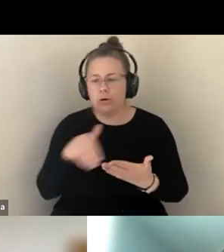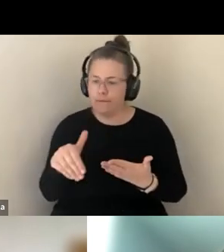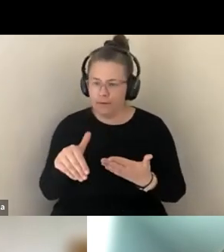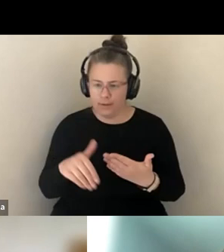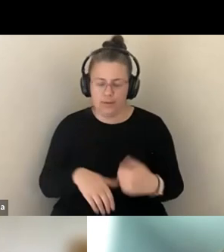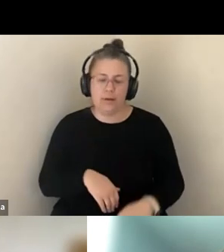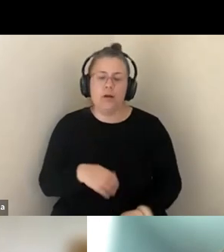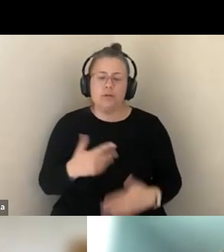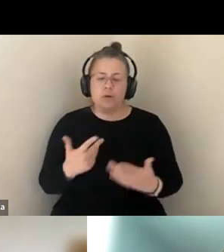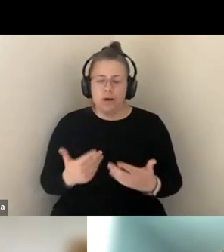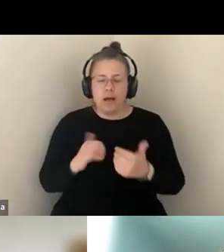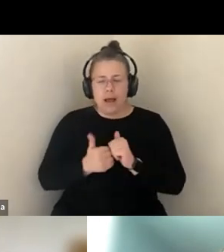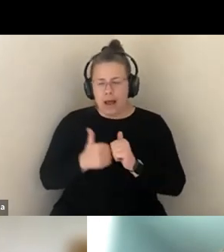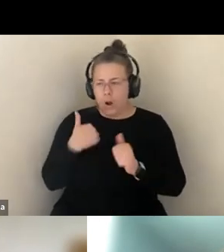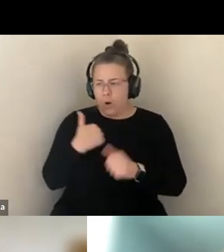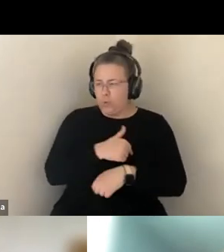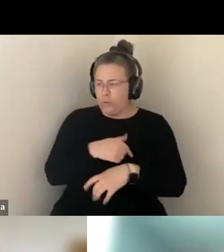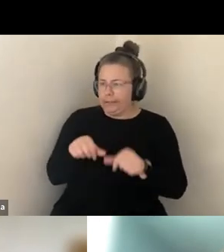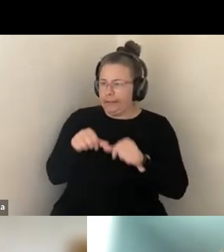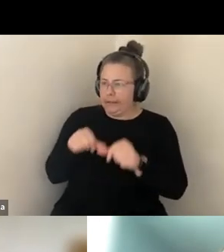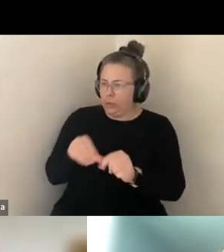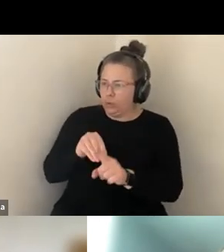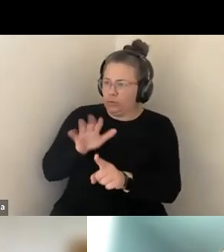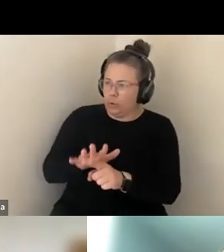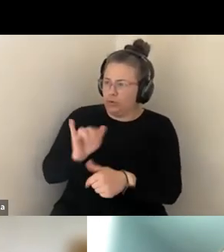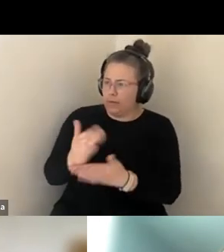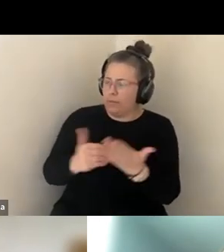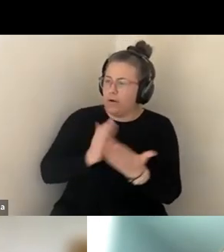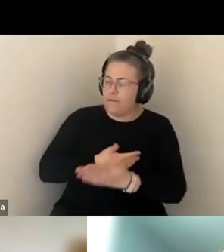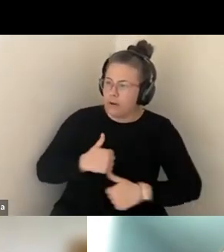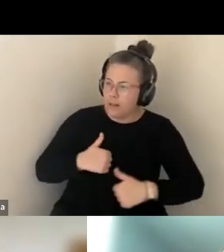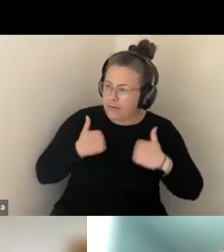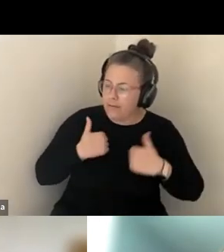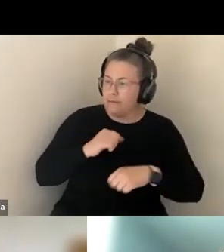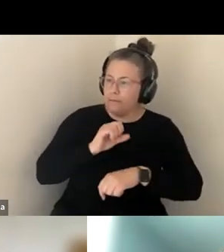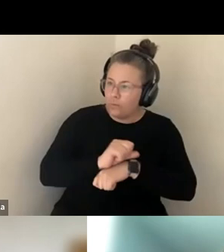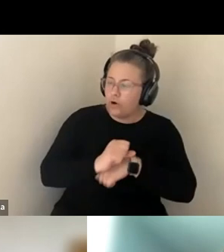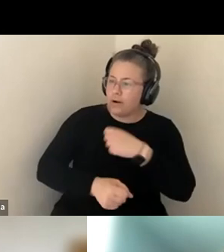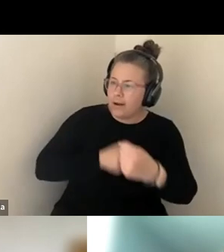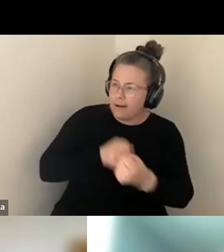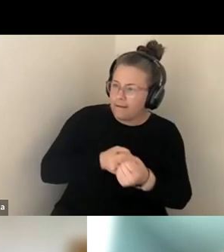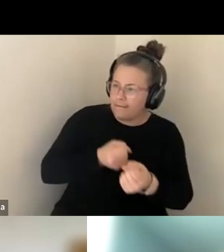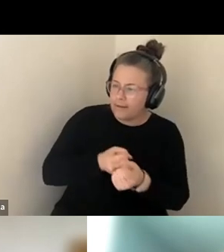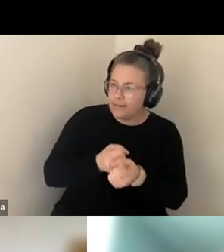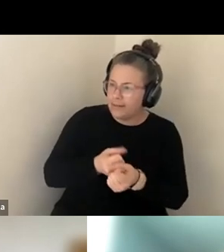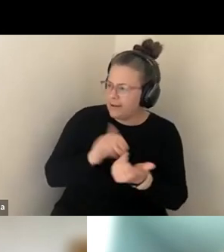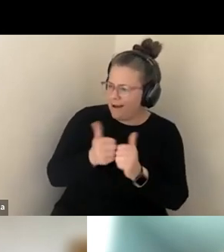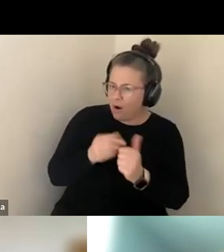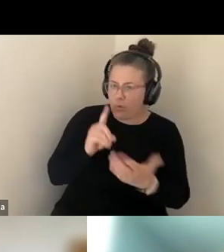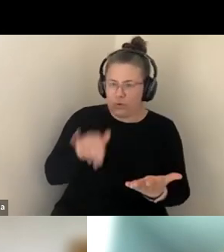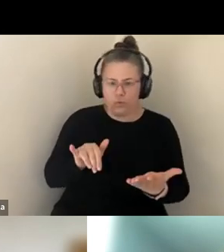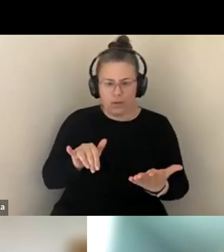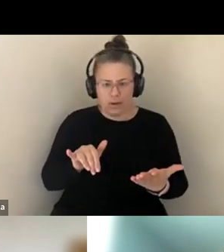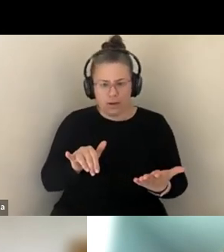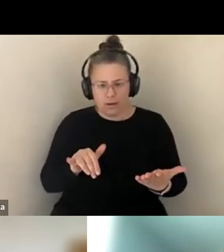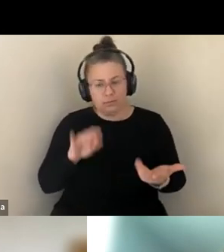exposure to that aspect of our life and our work and our advocacy, so that the people who are charged with helping